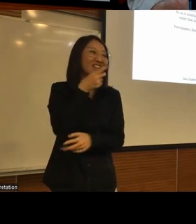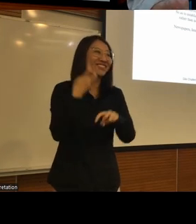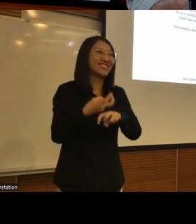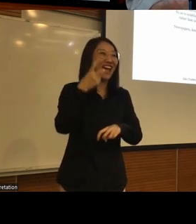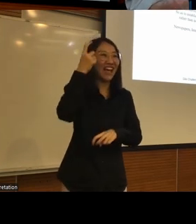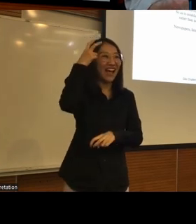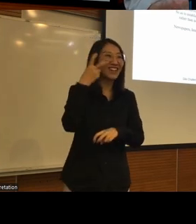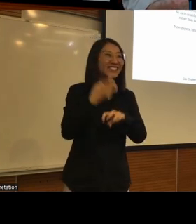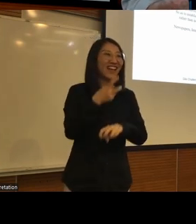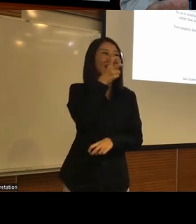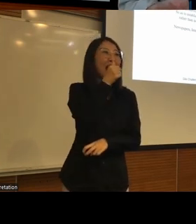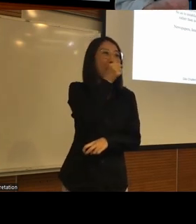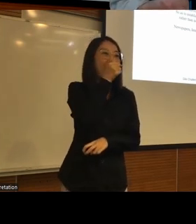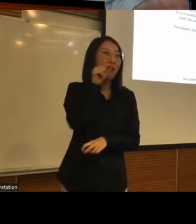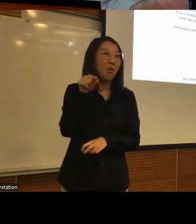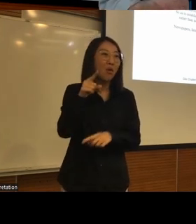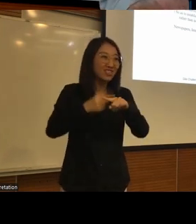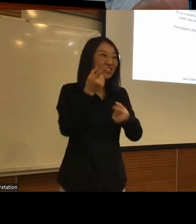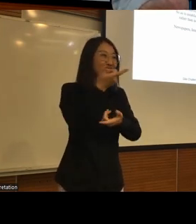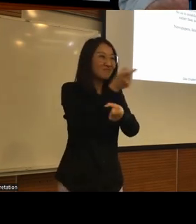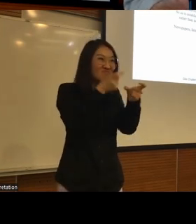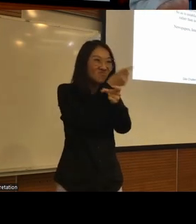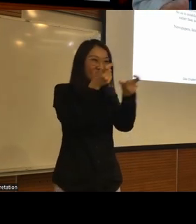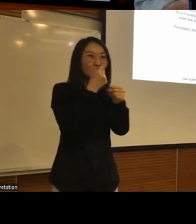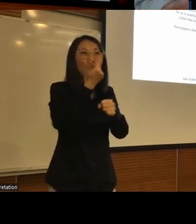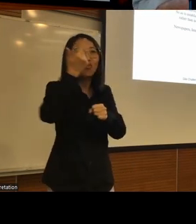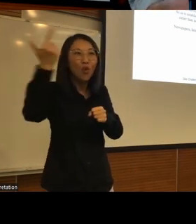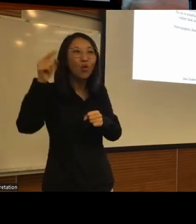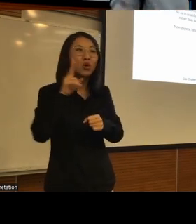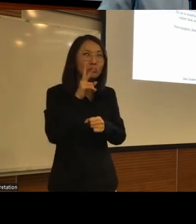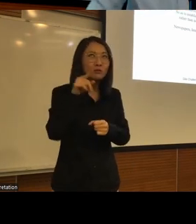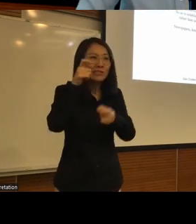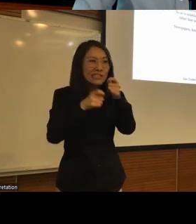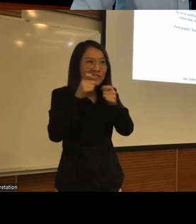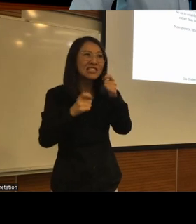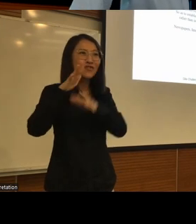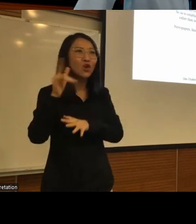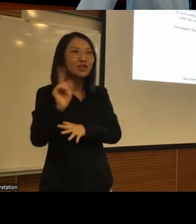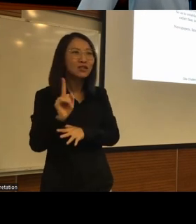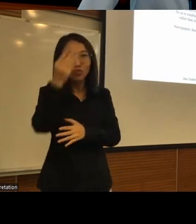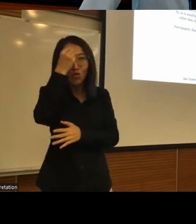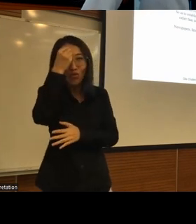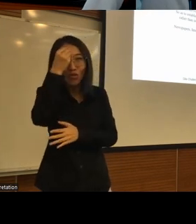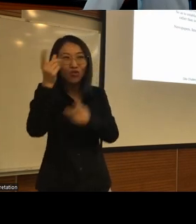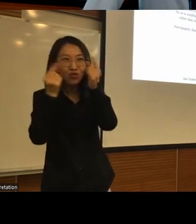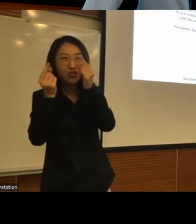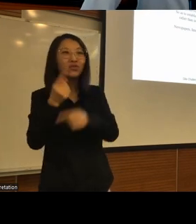industry. And of course, depending on the country, depending on the market, they will ask you to do all